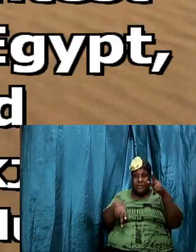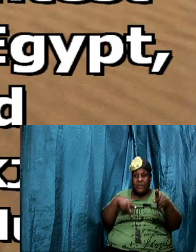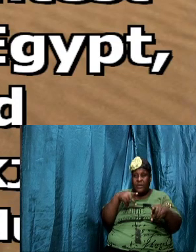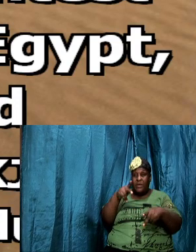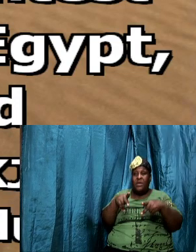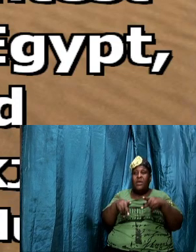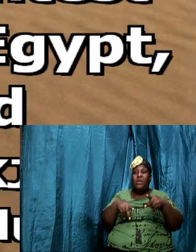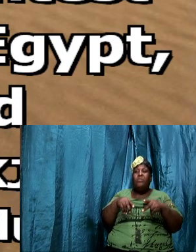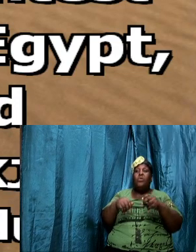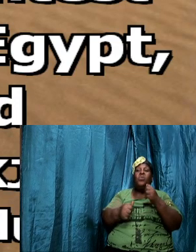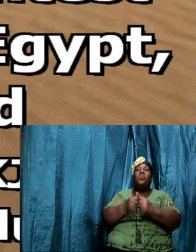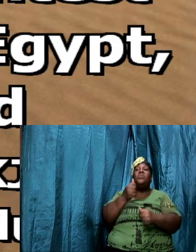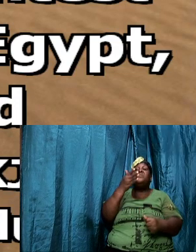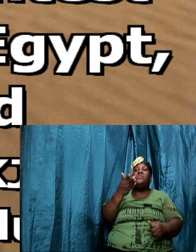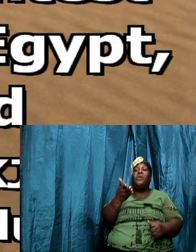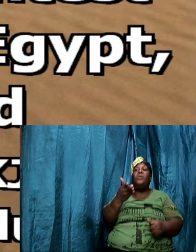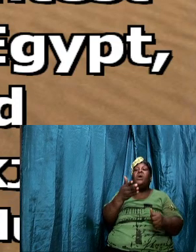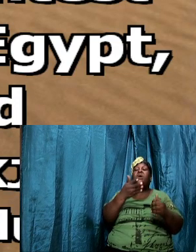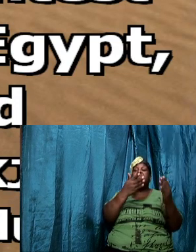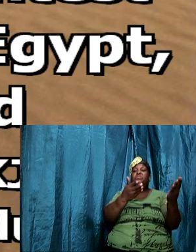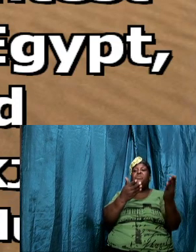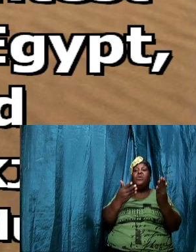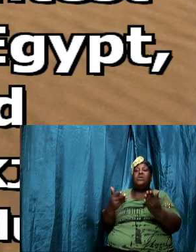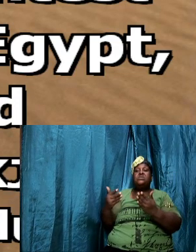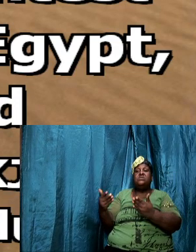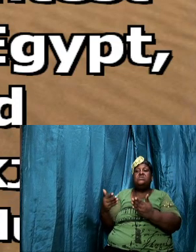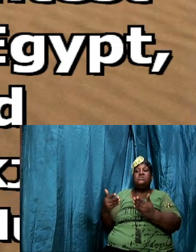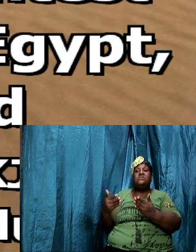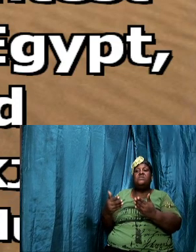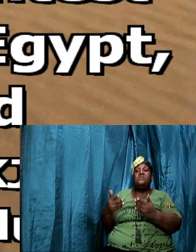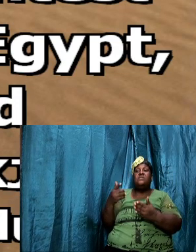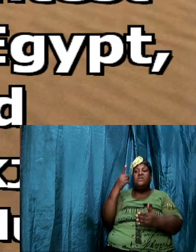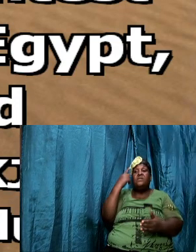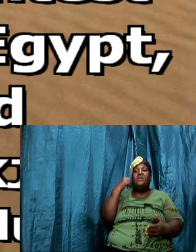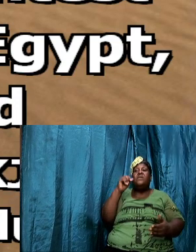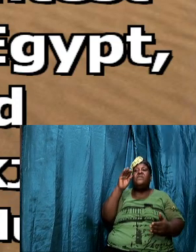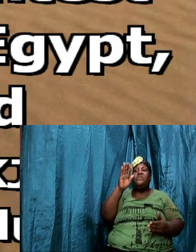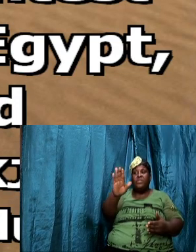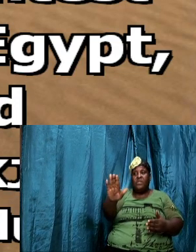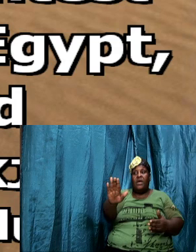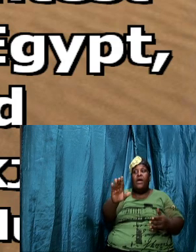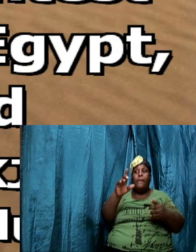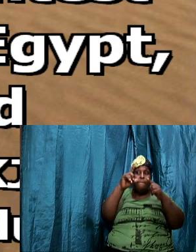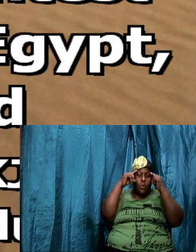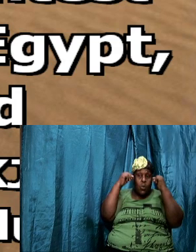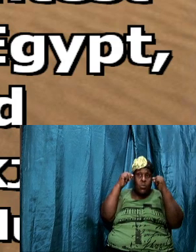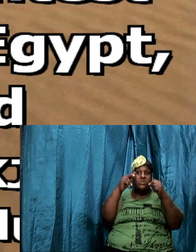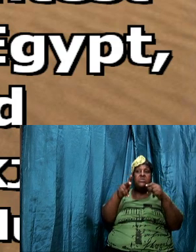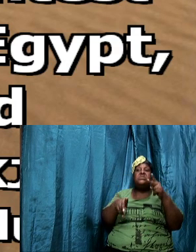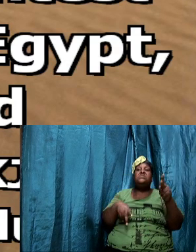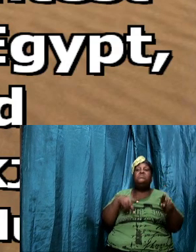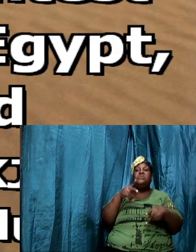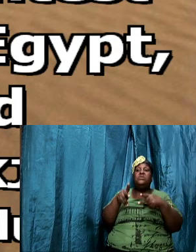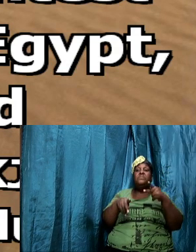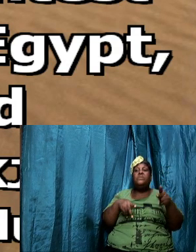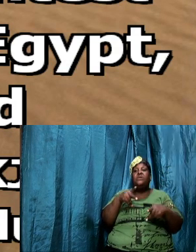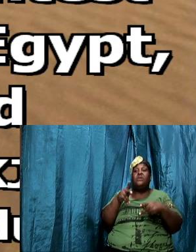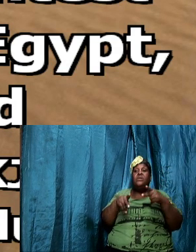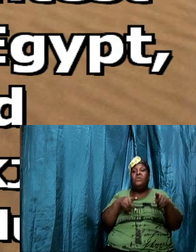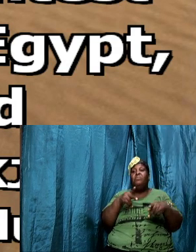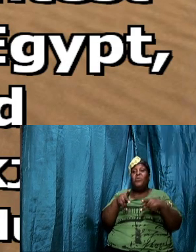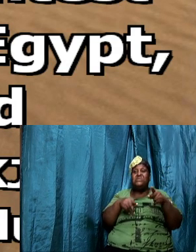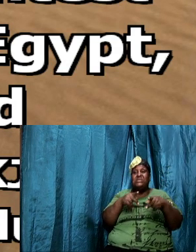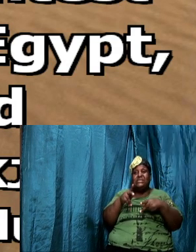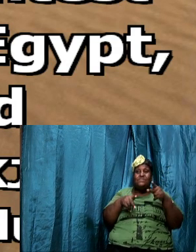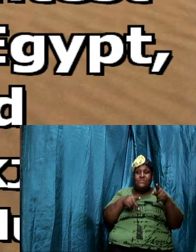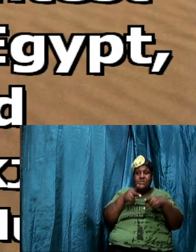for thy people, notice what he says, thy people, not my people.